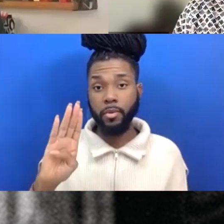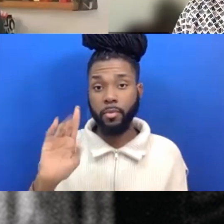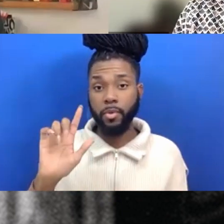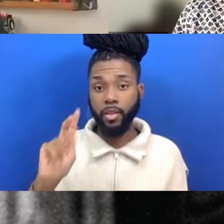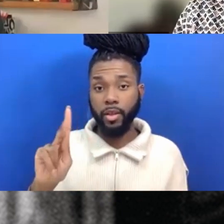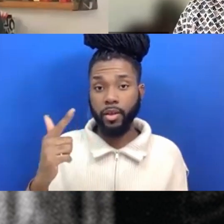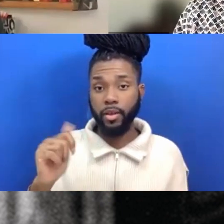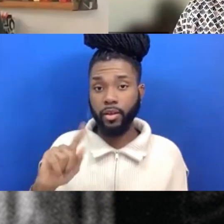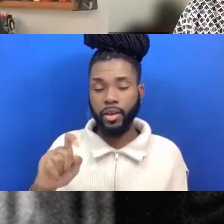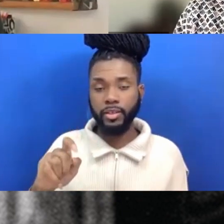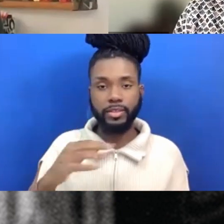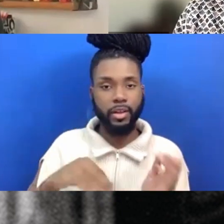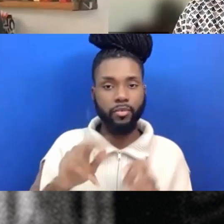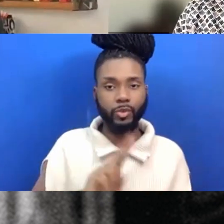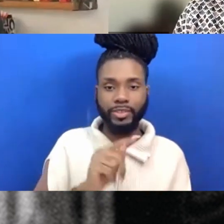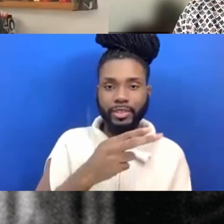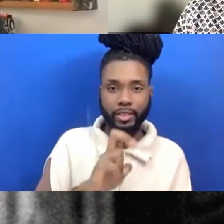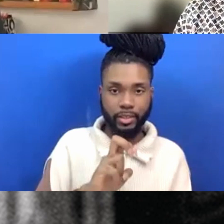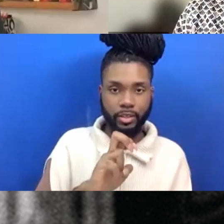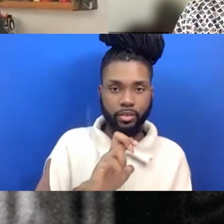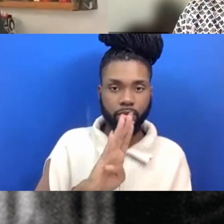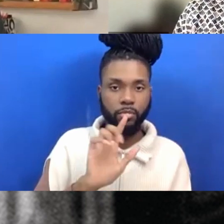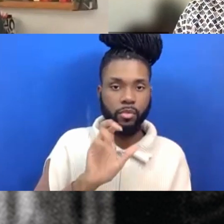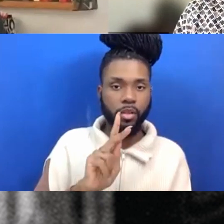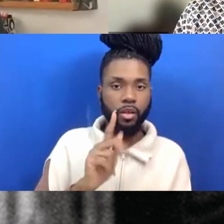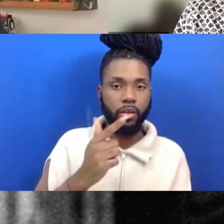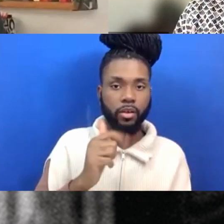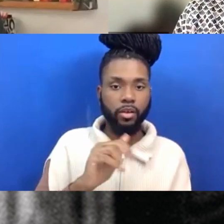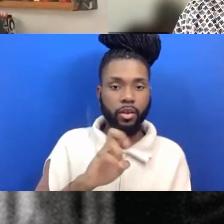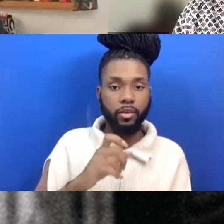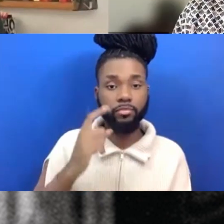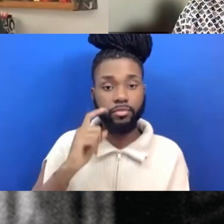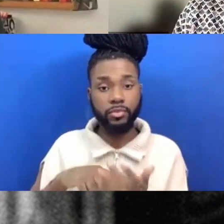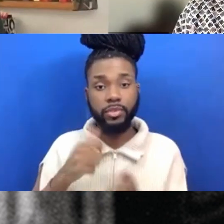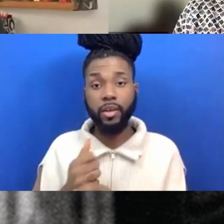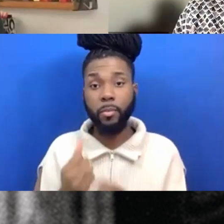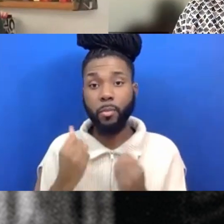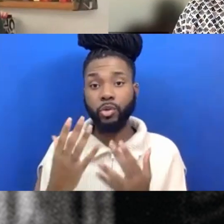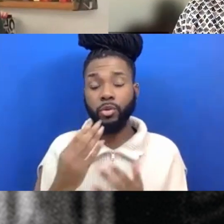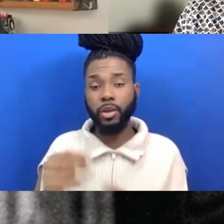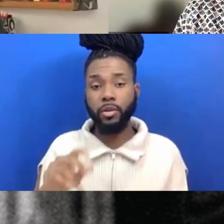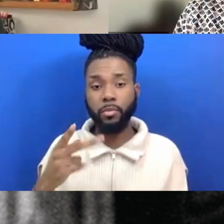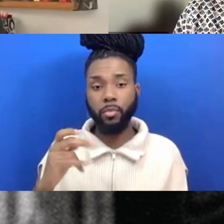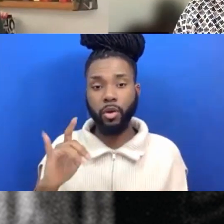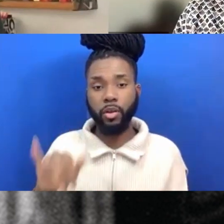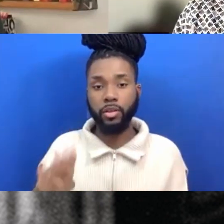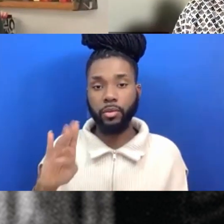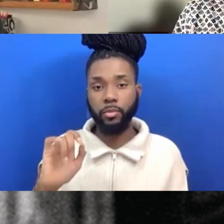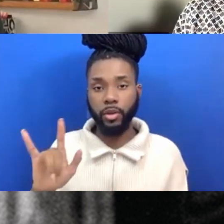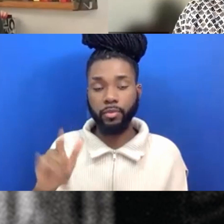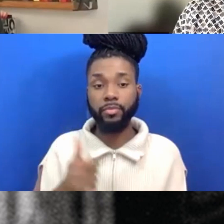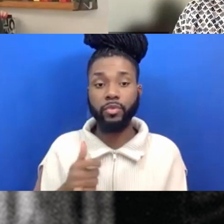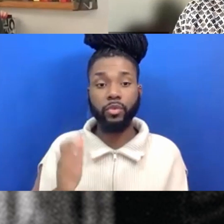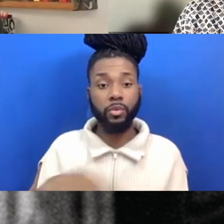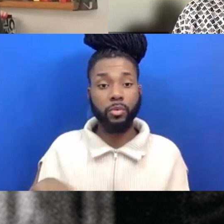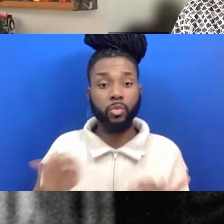gaze, and understand it as both multiple and polyvalent. It is at once a critical framework, a